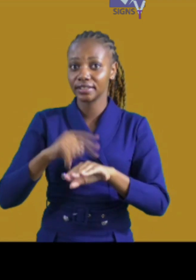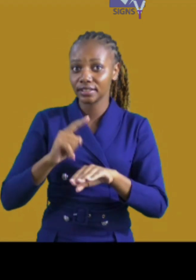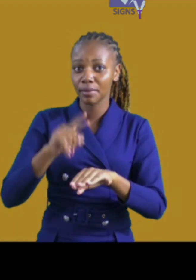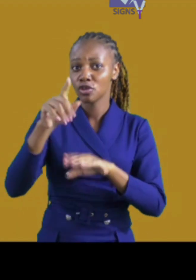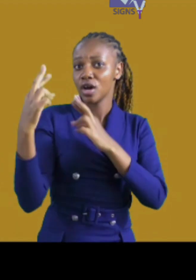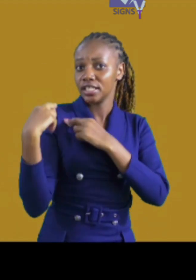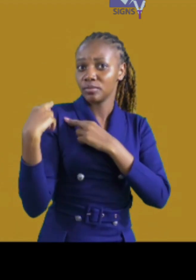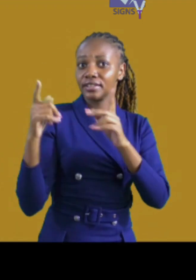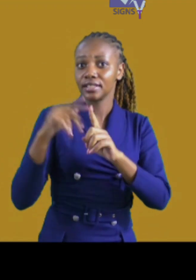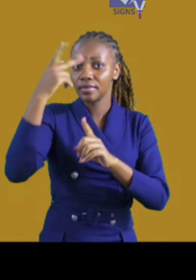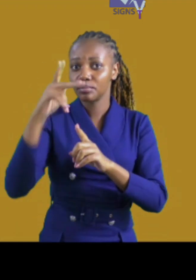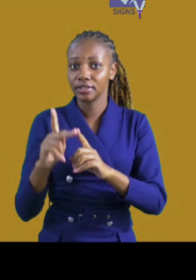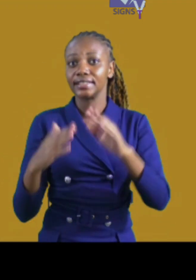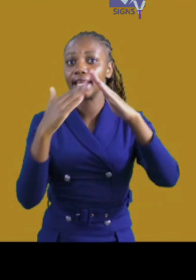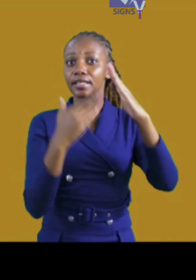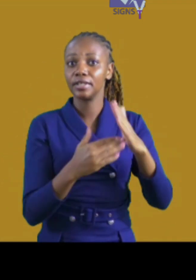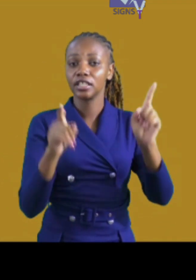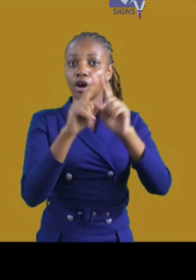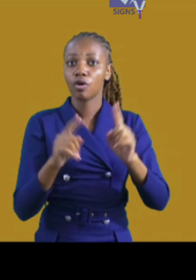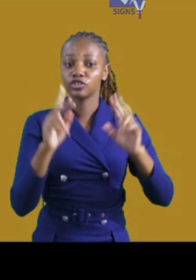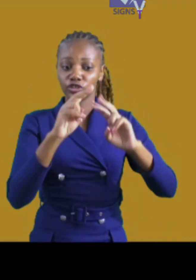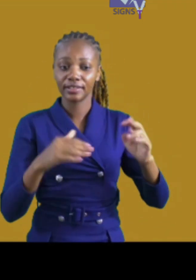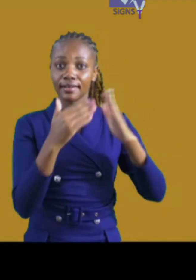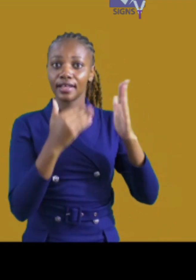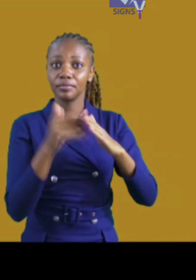pre-existing conditions, your obligations, and the policy limits. Check the sub-limits in your